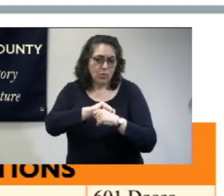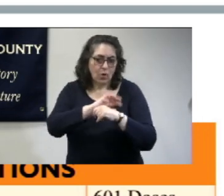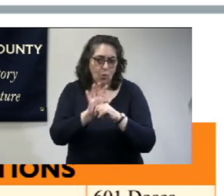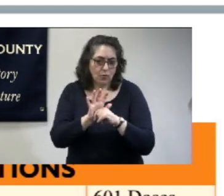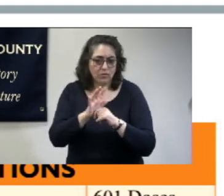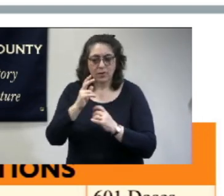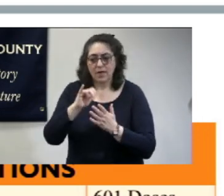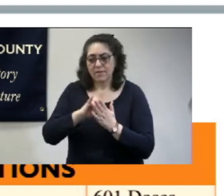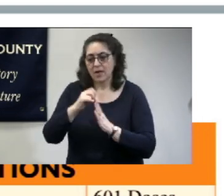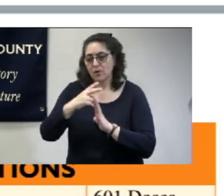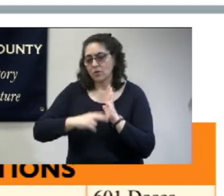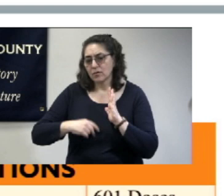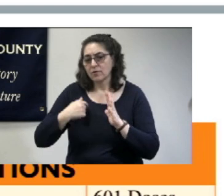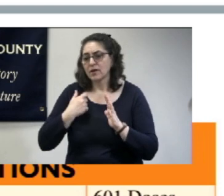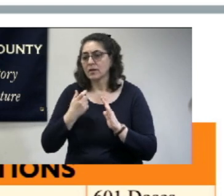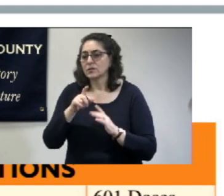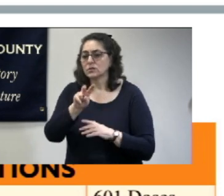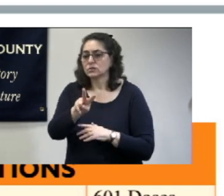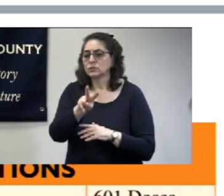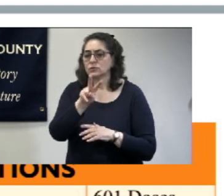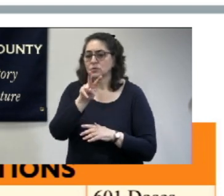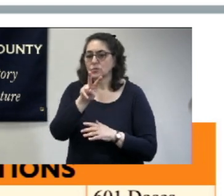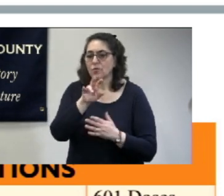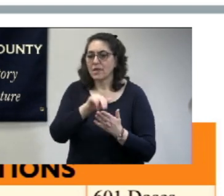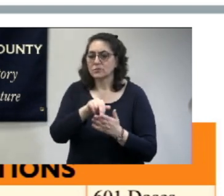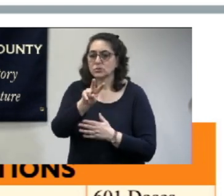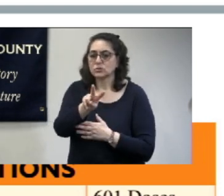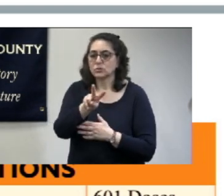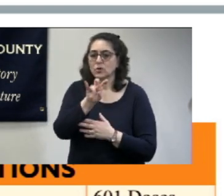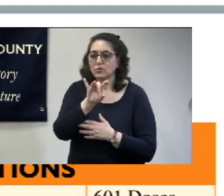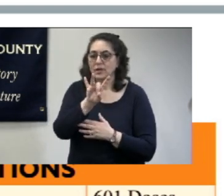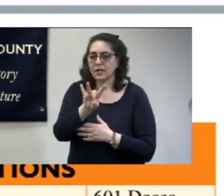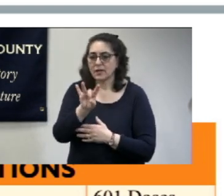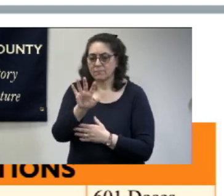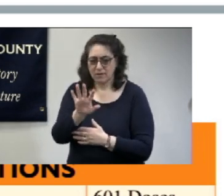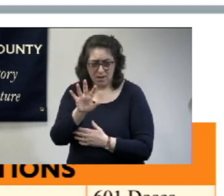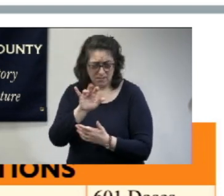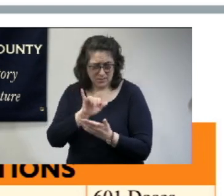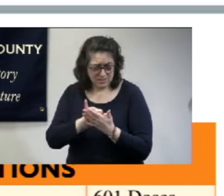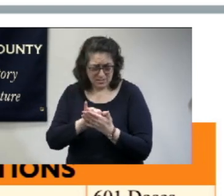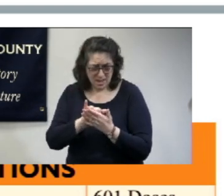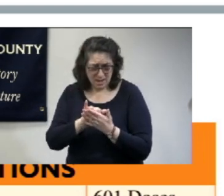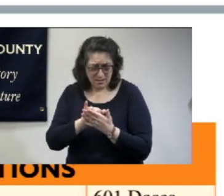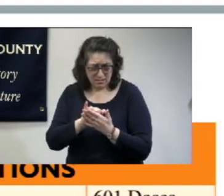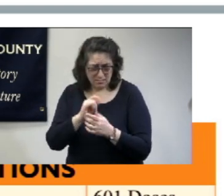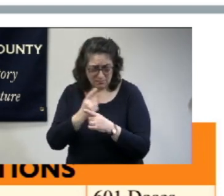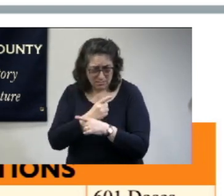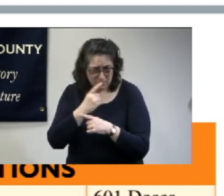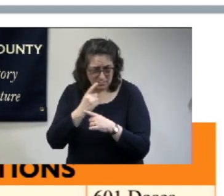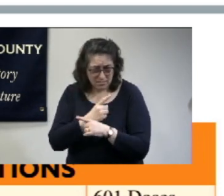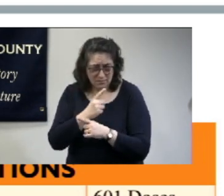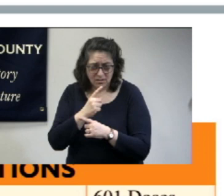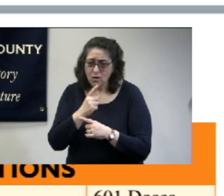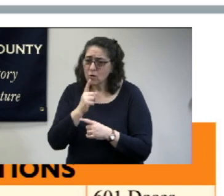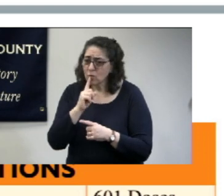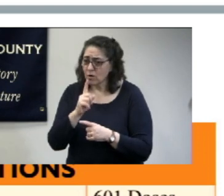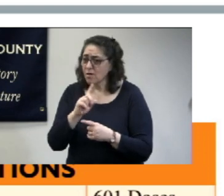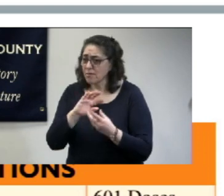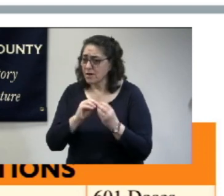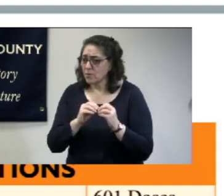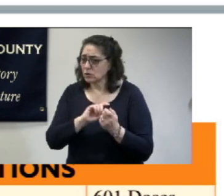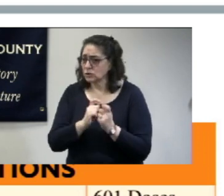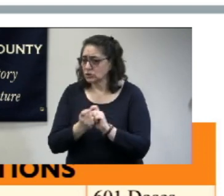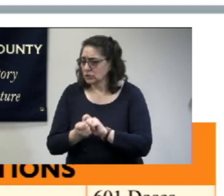agenda, 2,285, is that updated, reflective to the number that has changed? The one